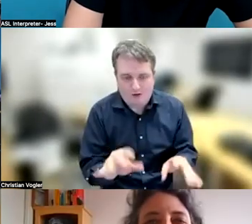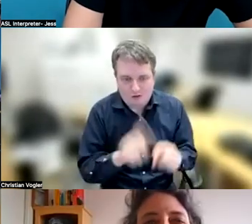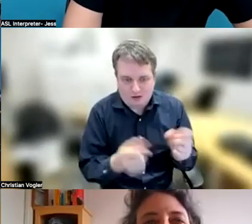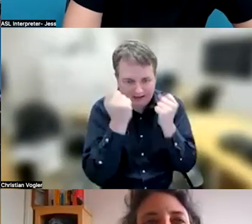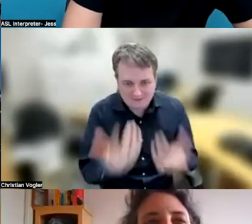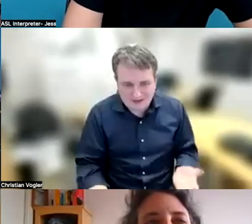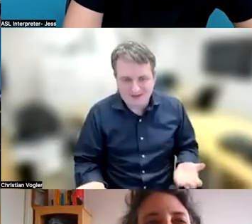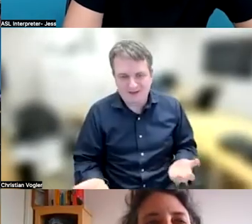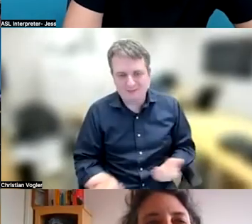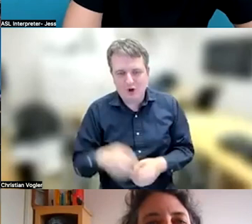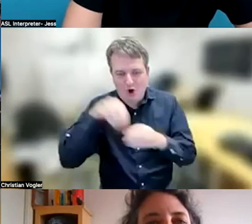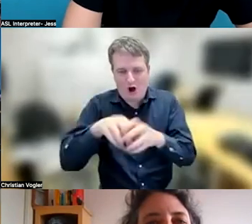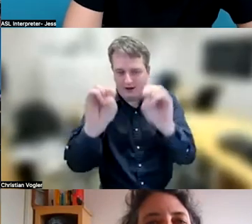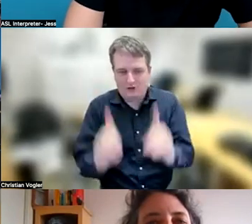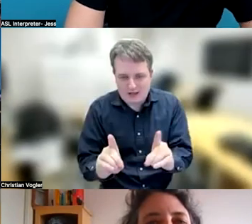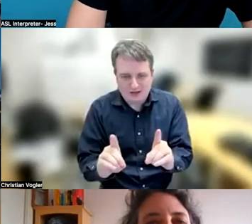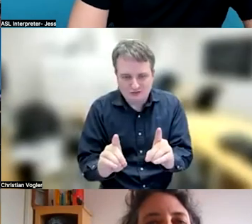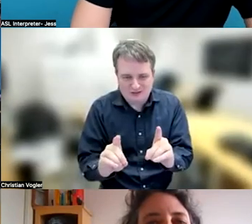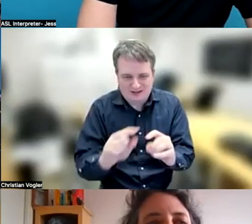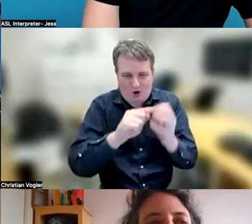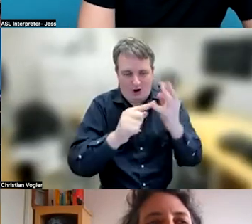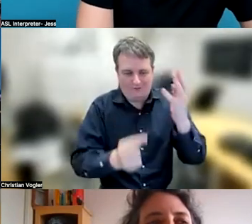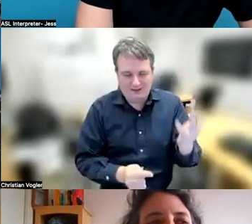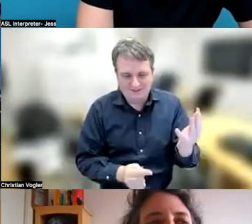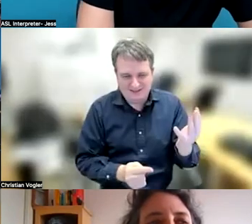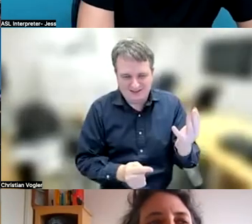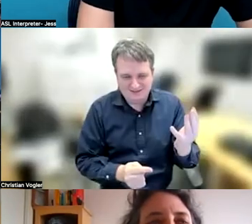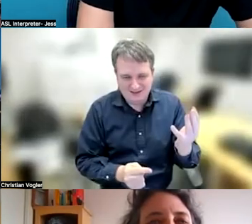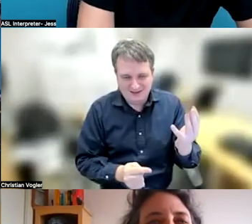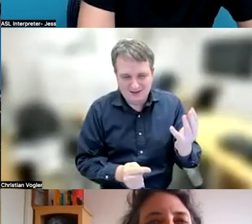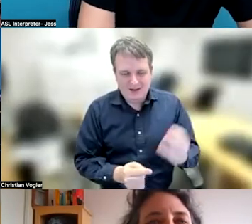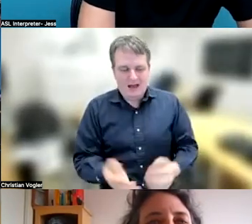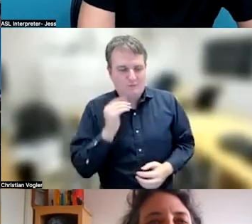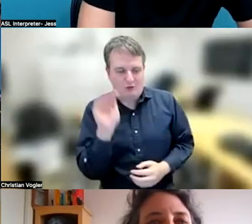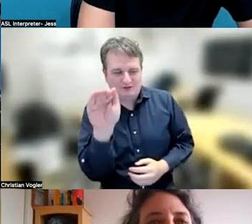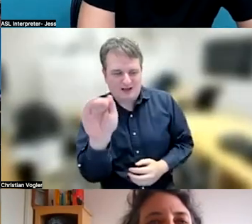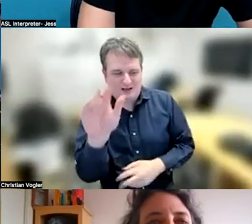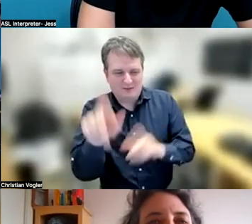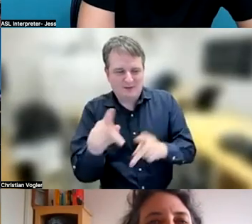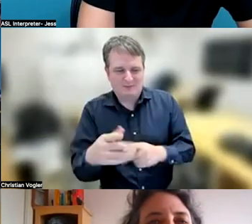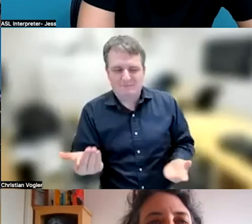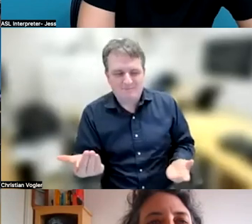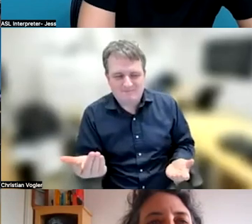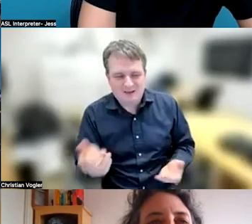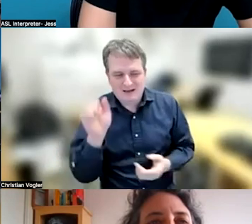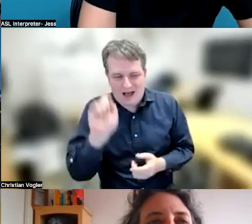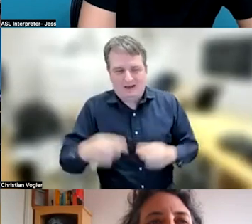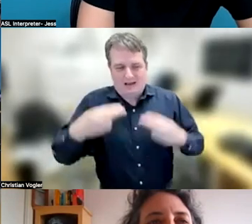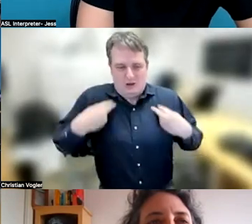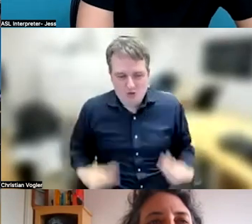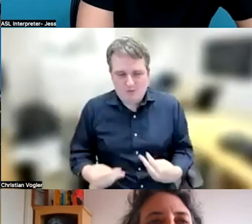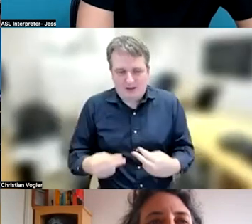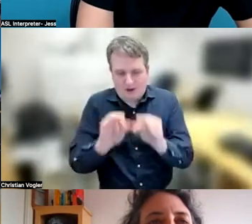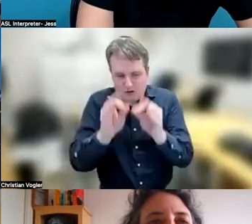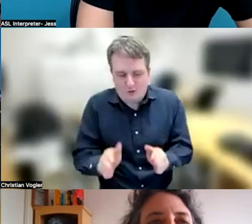during webinars and things that events that deaf people are attending, they're just missing out because the technology is